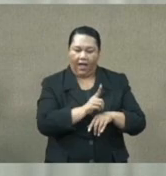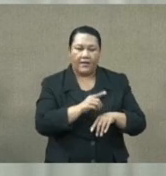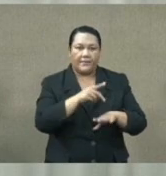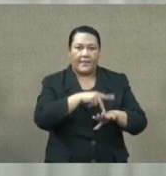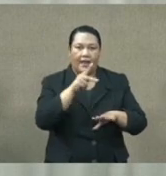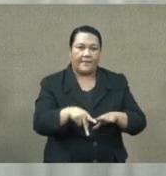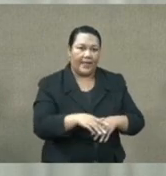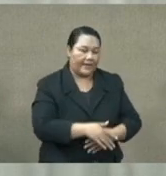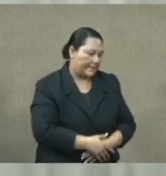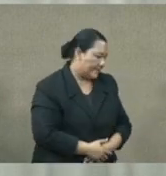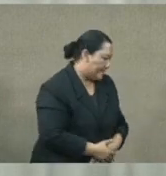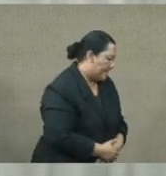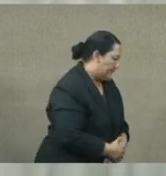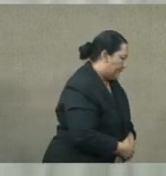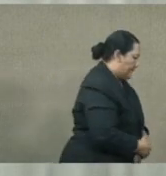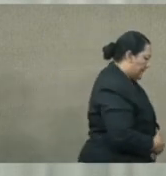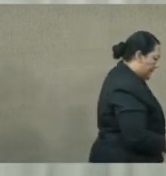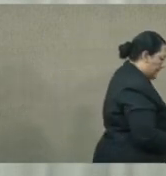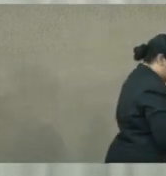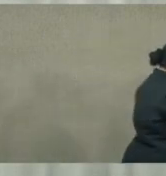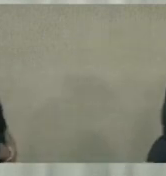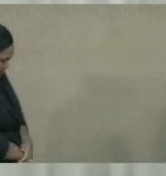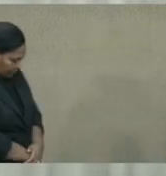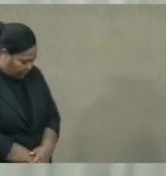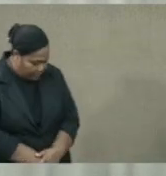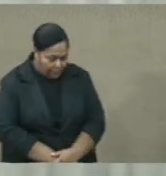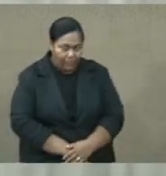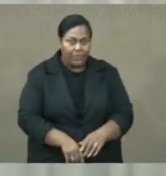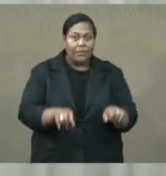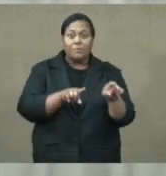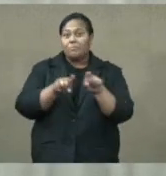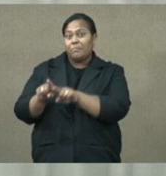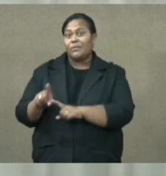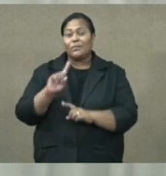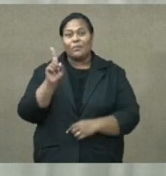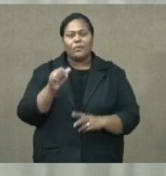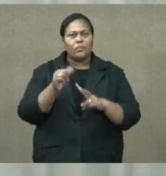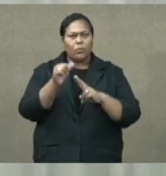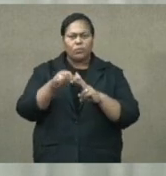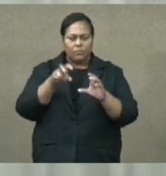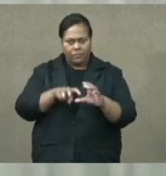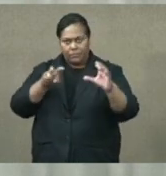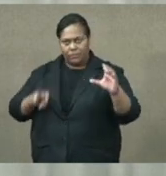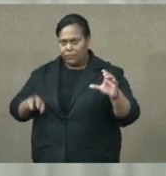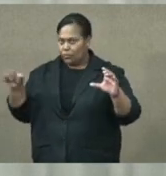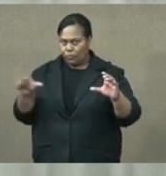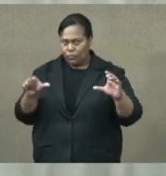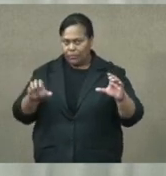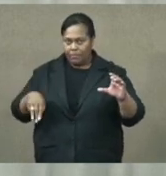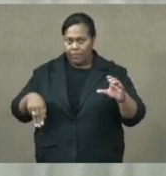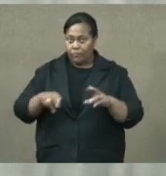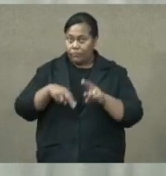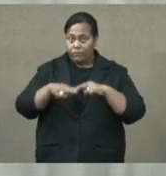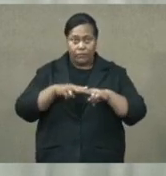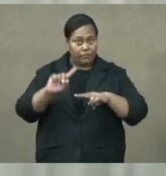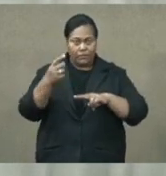parliament, but that will mean he also has to step down as a member of the Fiji First in line with certain